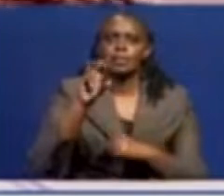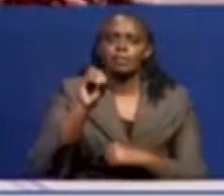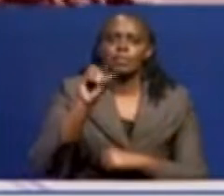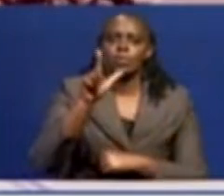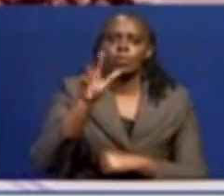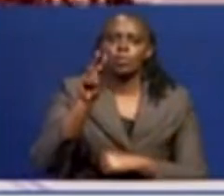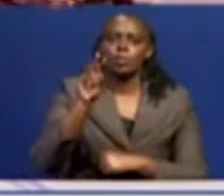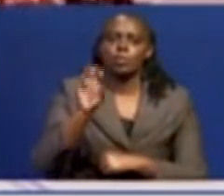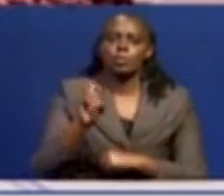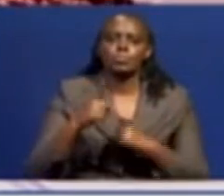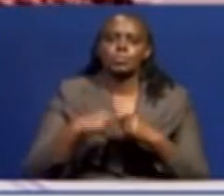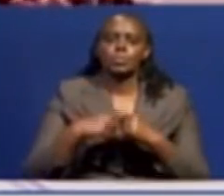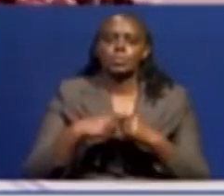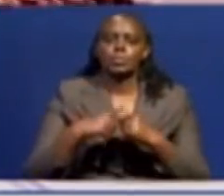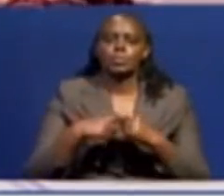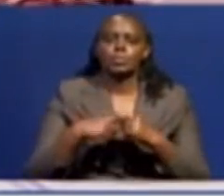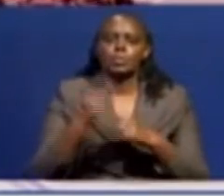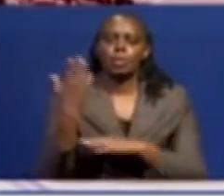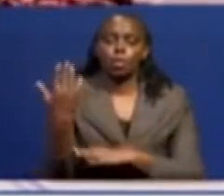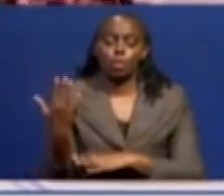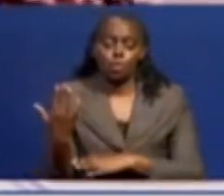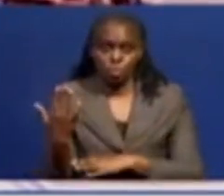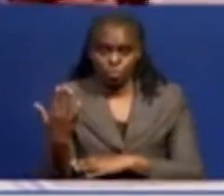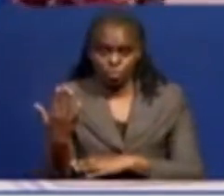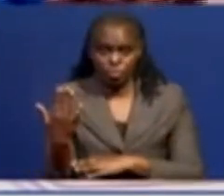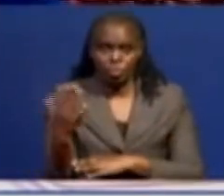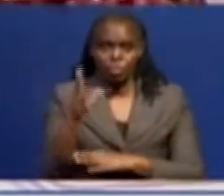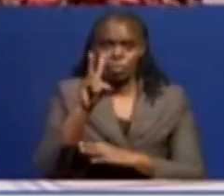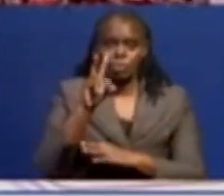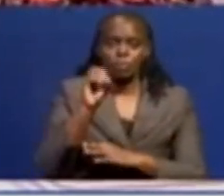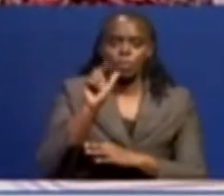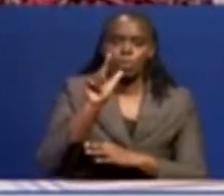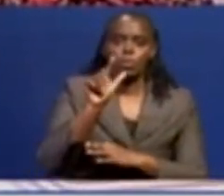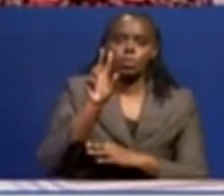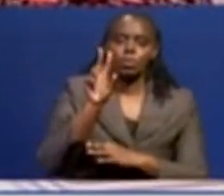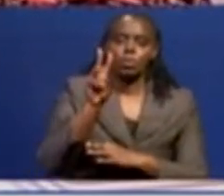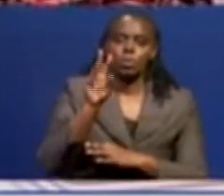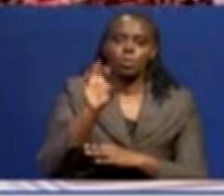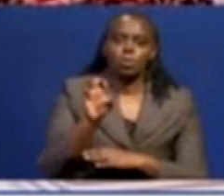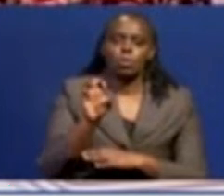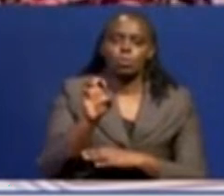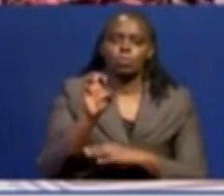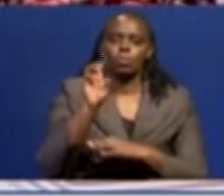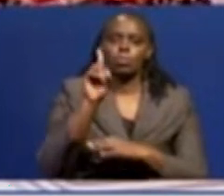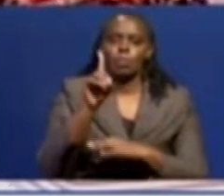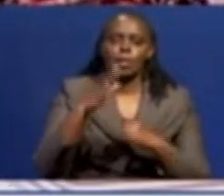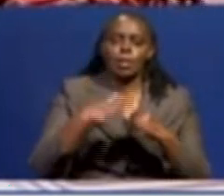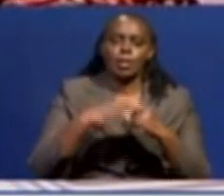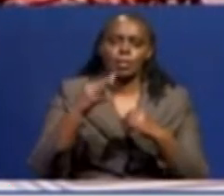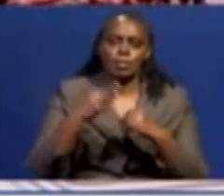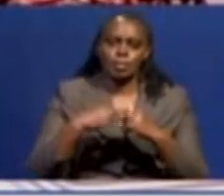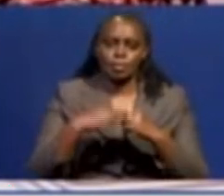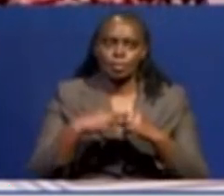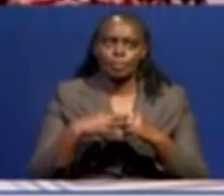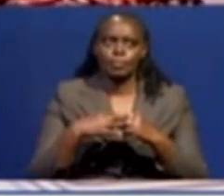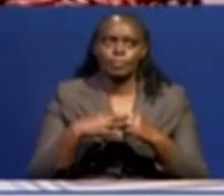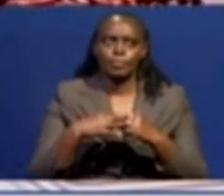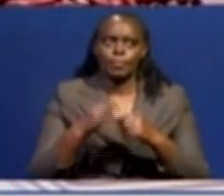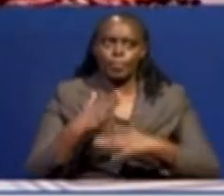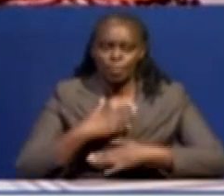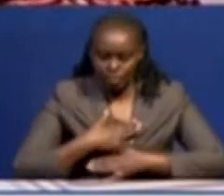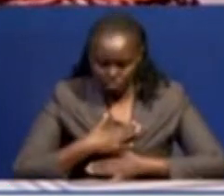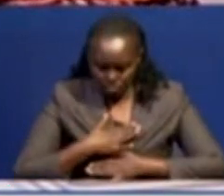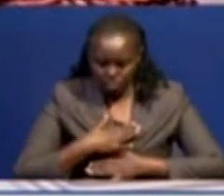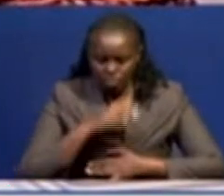6. Volume 6, a replacement of this document on volume 2, page 198. Yes,